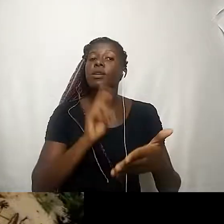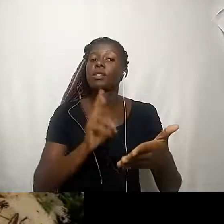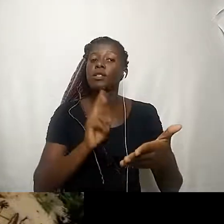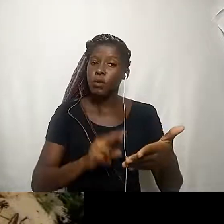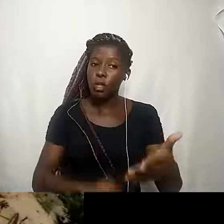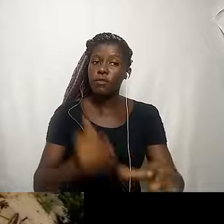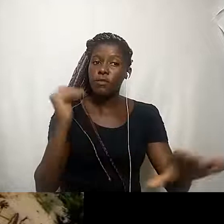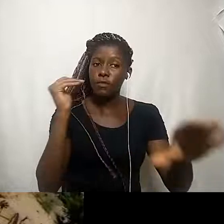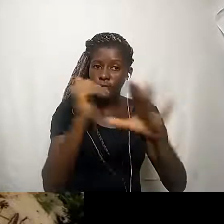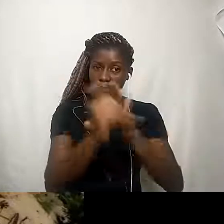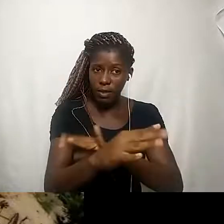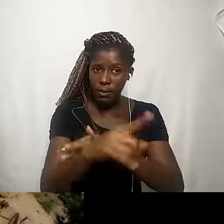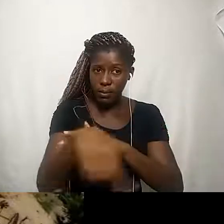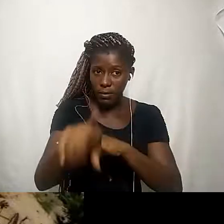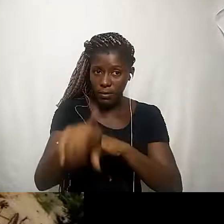answers.